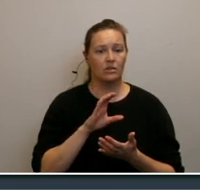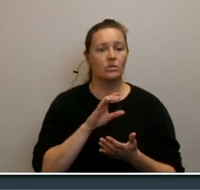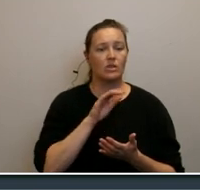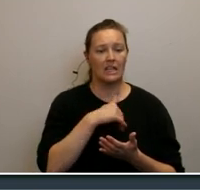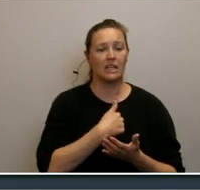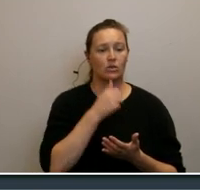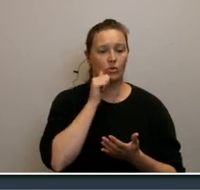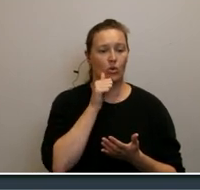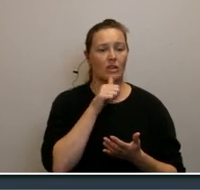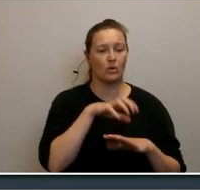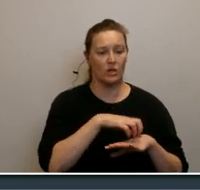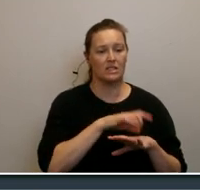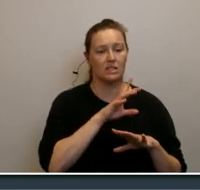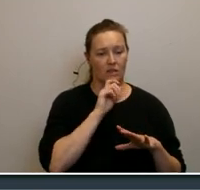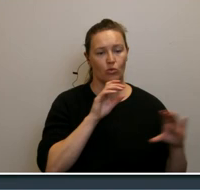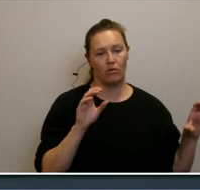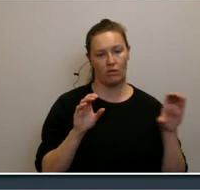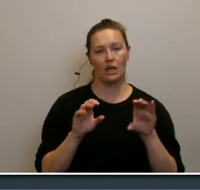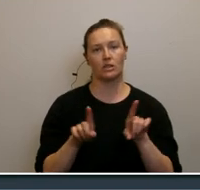funds themselves. Thank you.